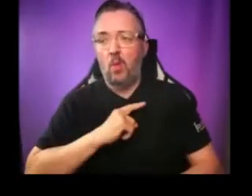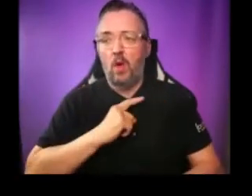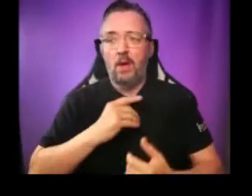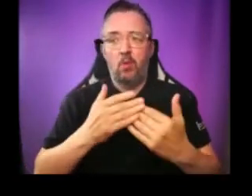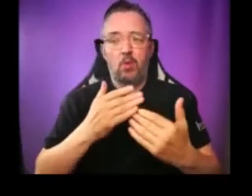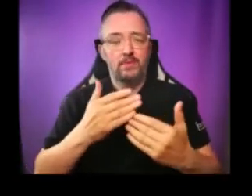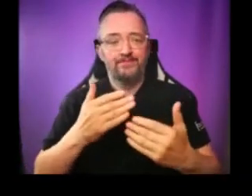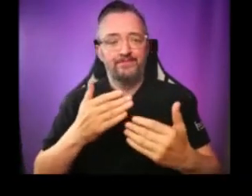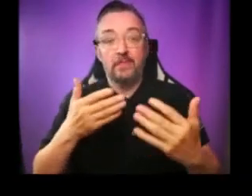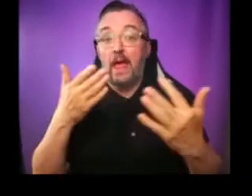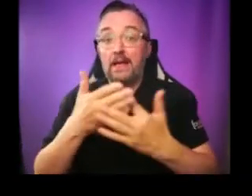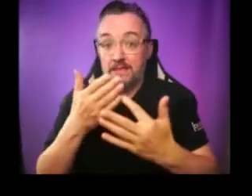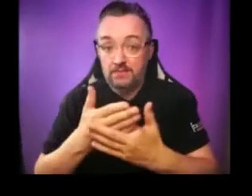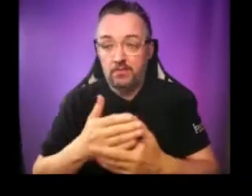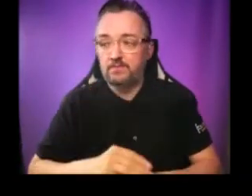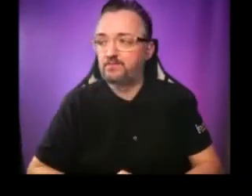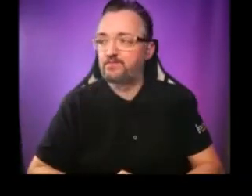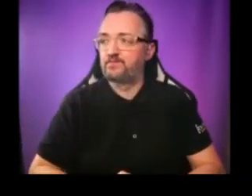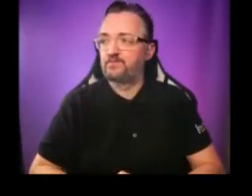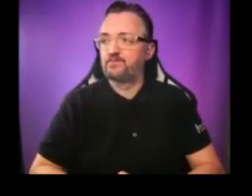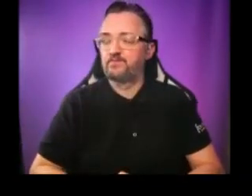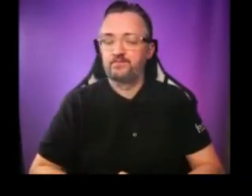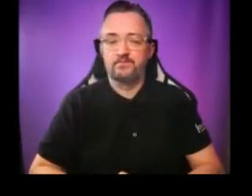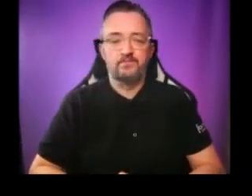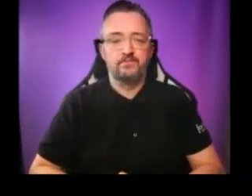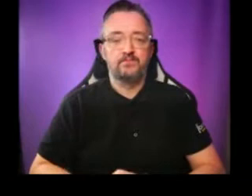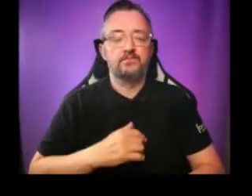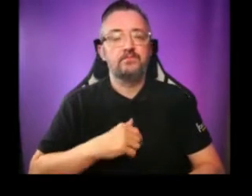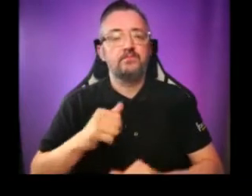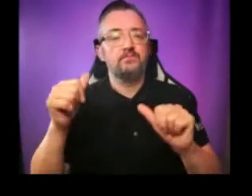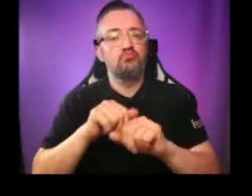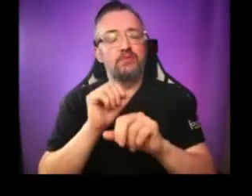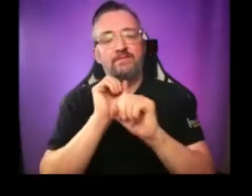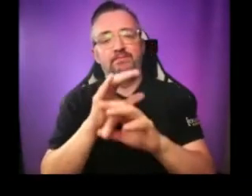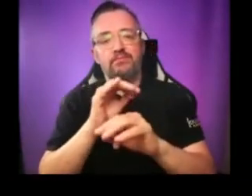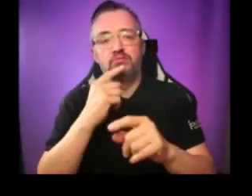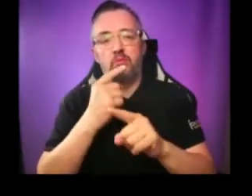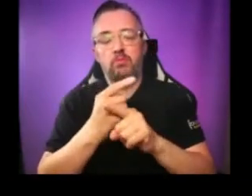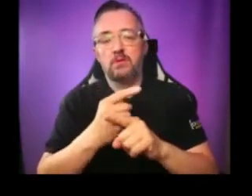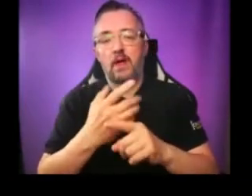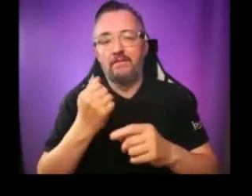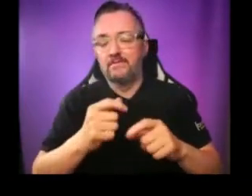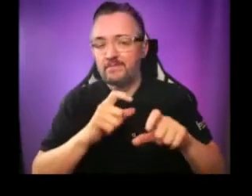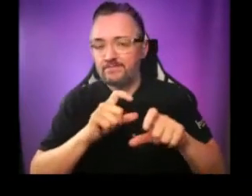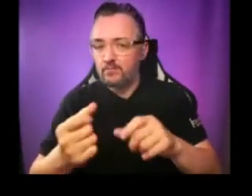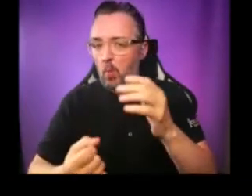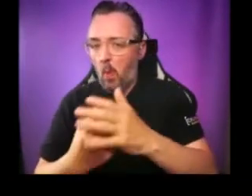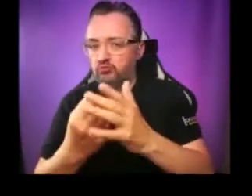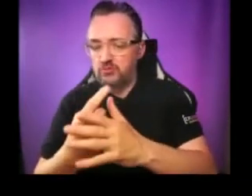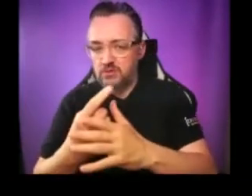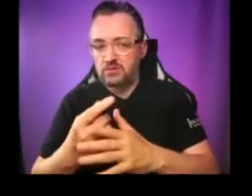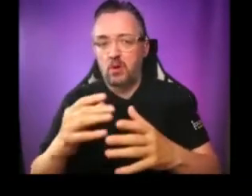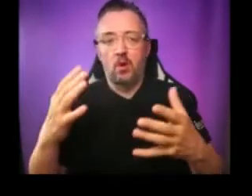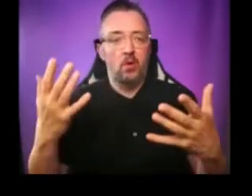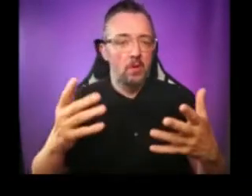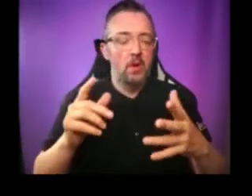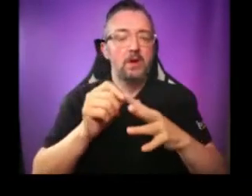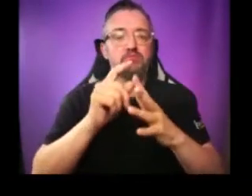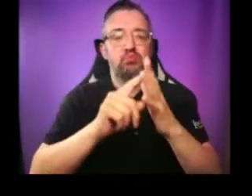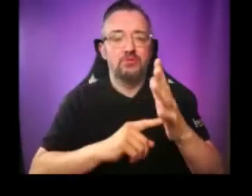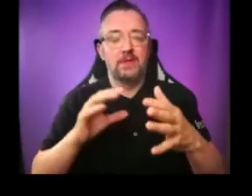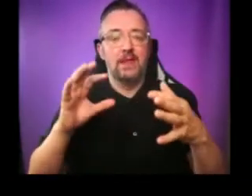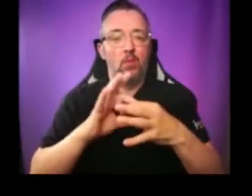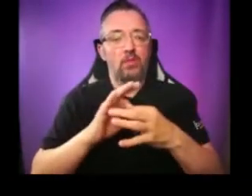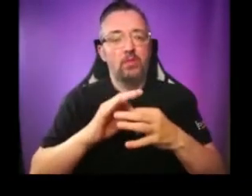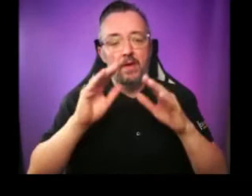than we might think. We'll also briefly speak to a couple of ongoing opportunities or projects